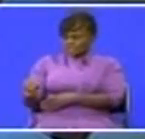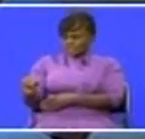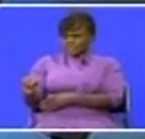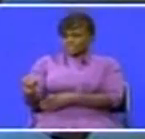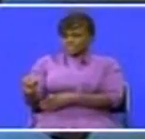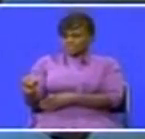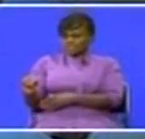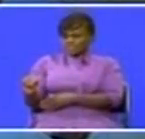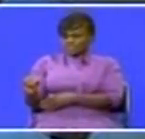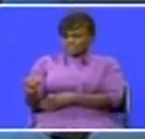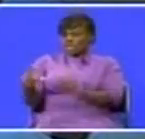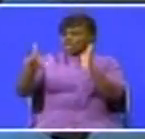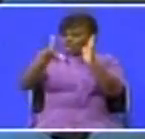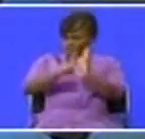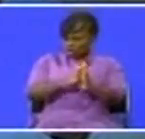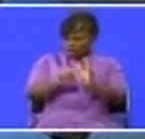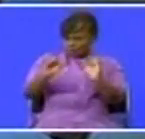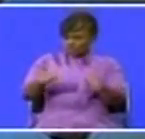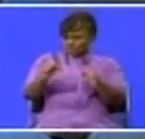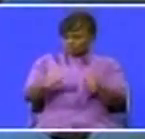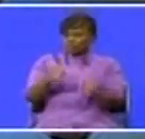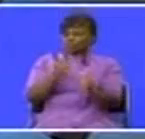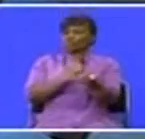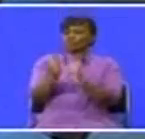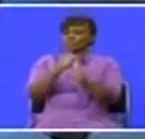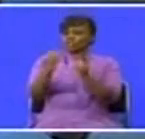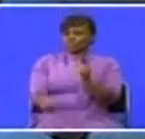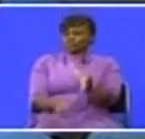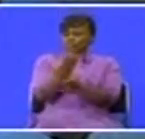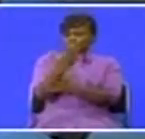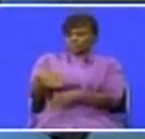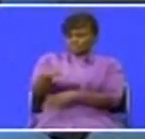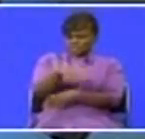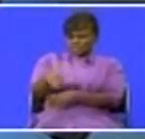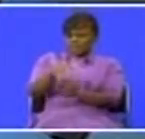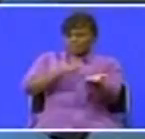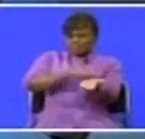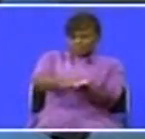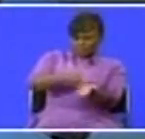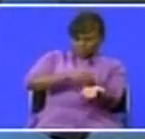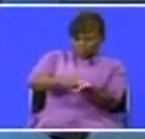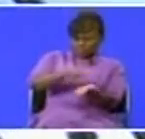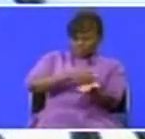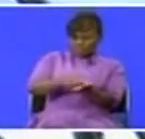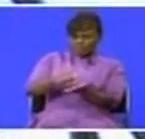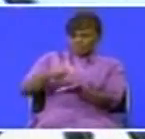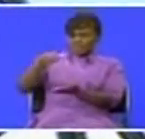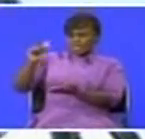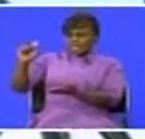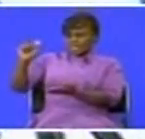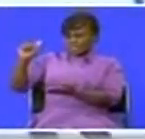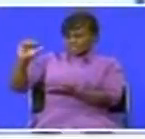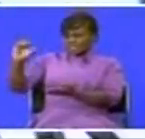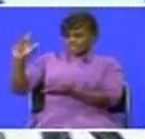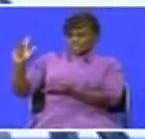infrastructure. The new requirement, which is likely to heighten competition in the lucrative sector, was published by the industry regulator, the Communications Authority